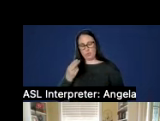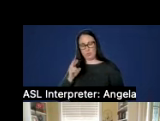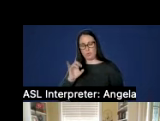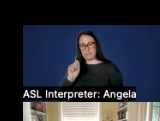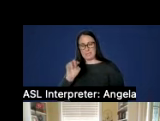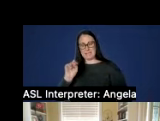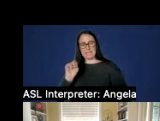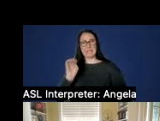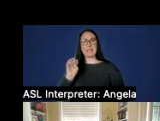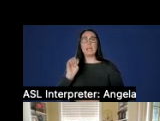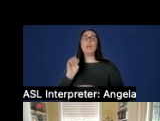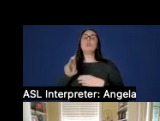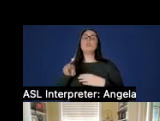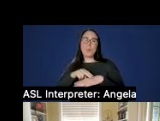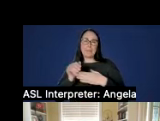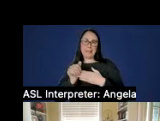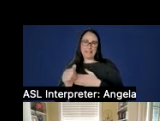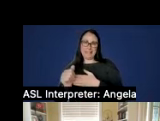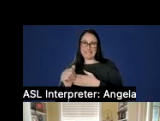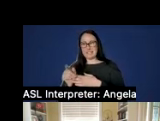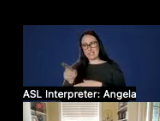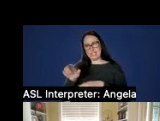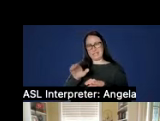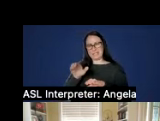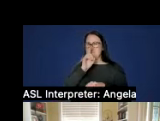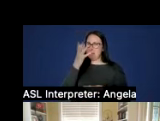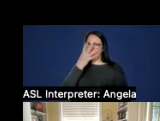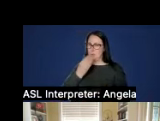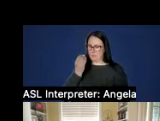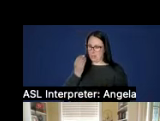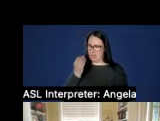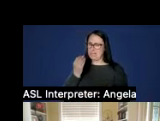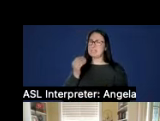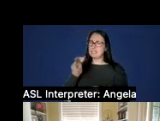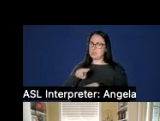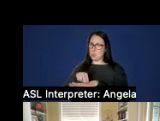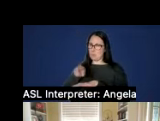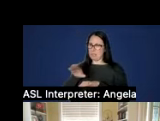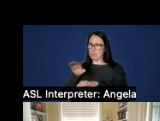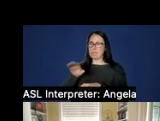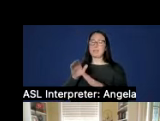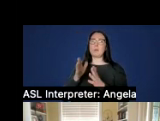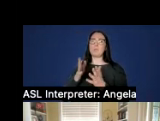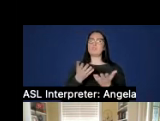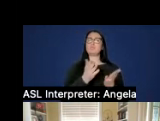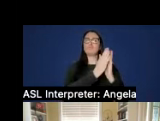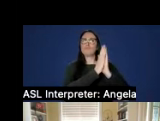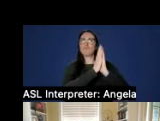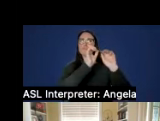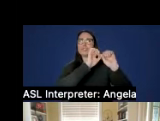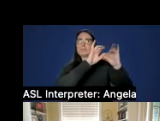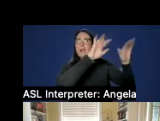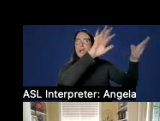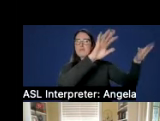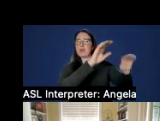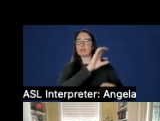it so beautifully. I hope we're doing her some justice. So just sending prayers for Christine and her mom. And yes, thank you